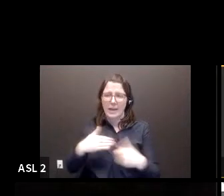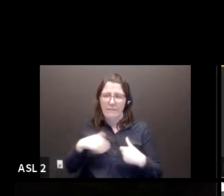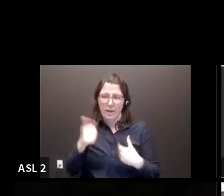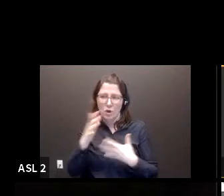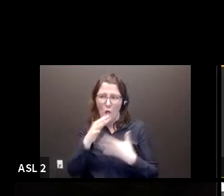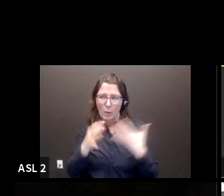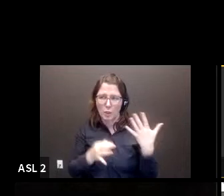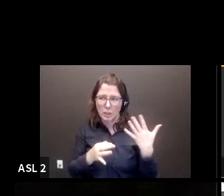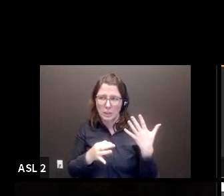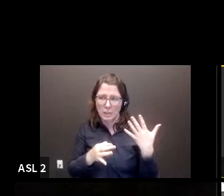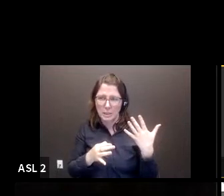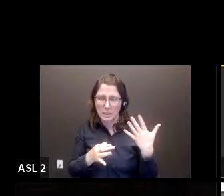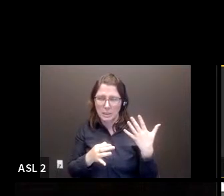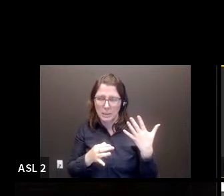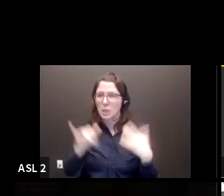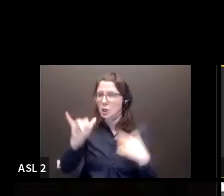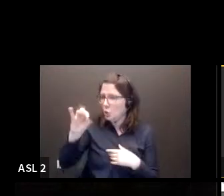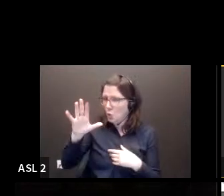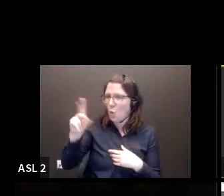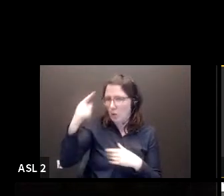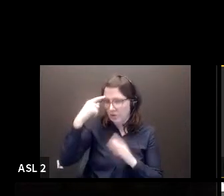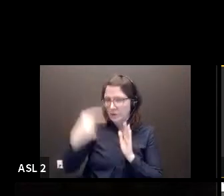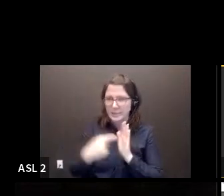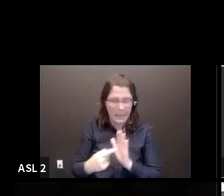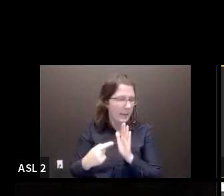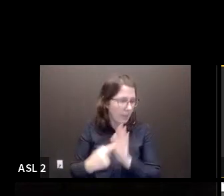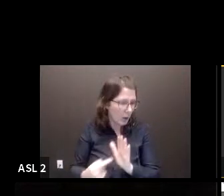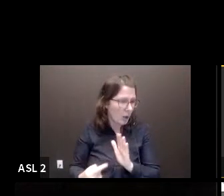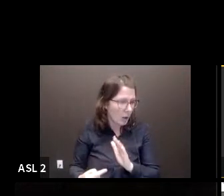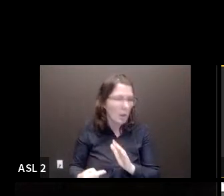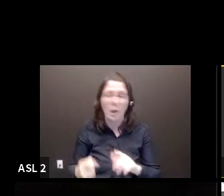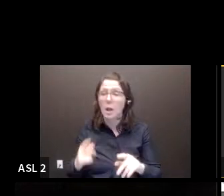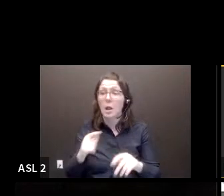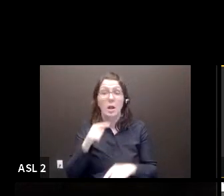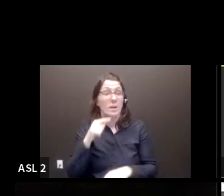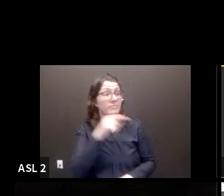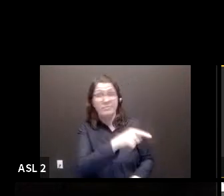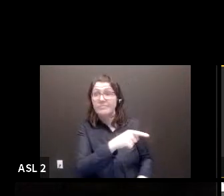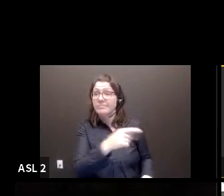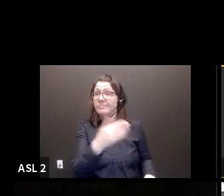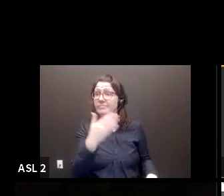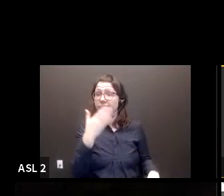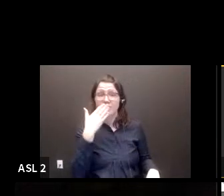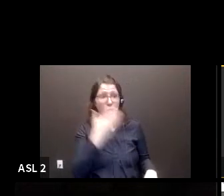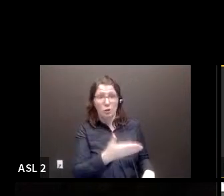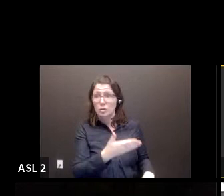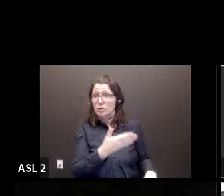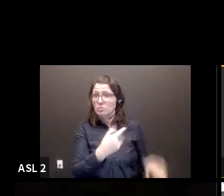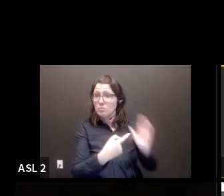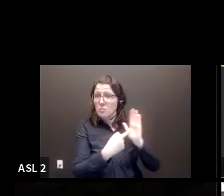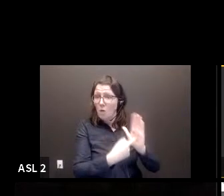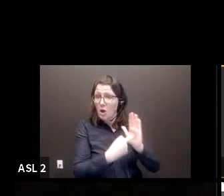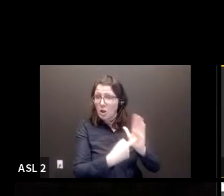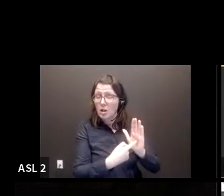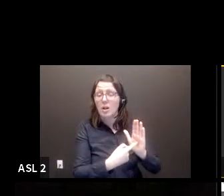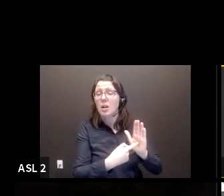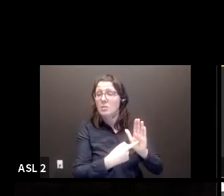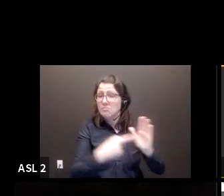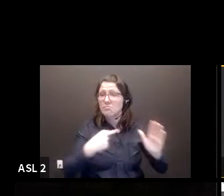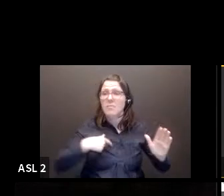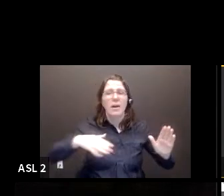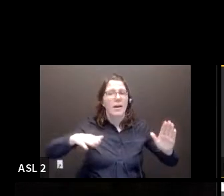to asil so it's a tried and true product i didn't go into public consultations because